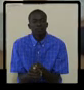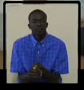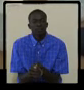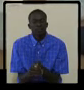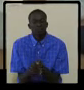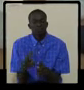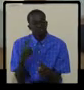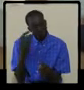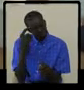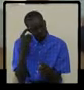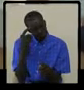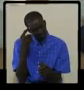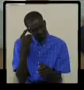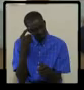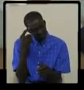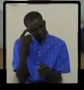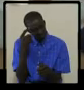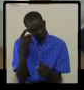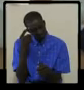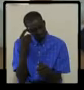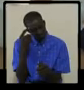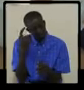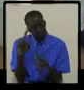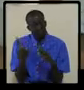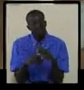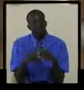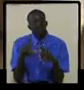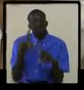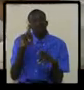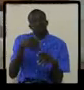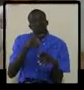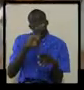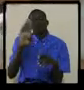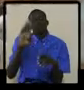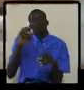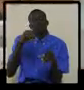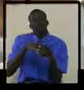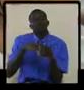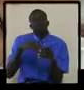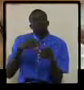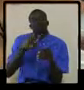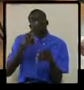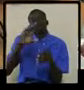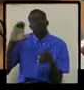Well, what do you think lead will do in the hydrochloric acid? Let's see.